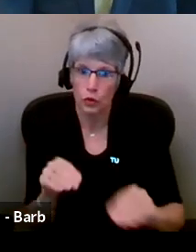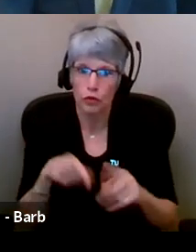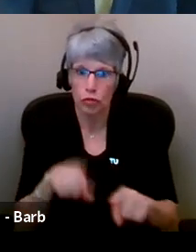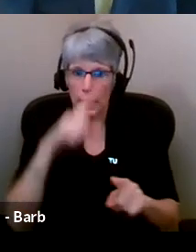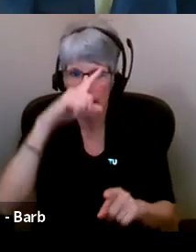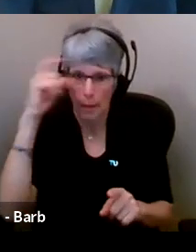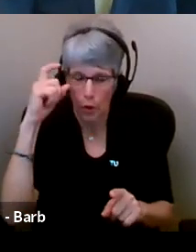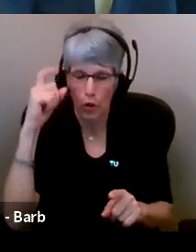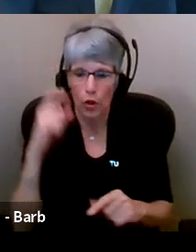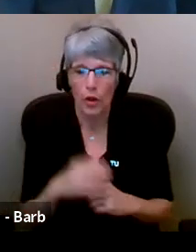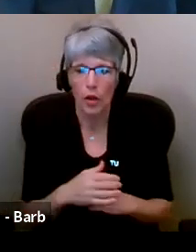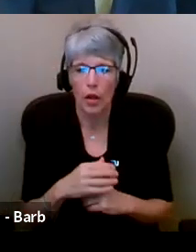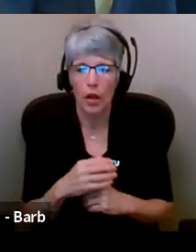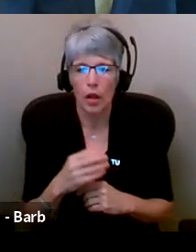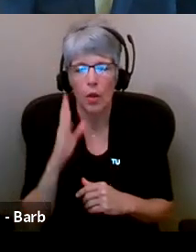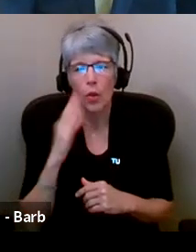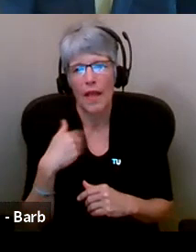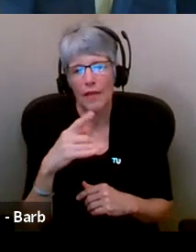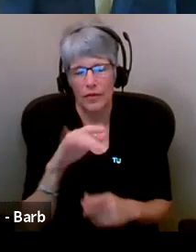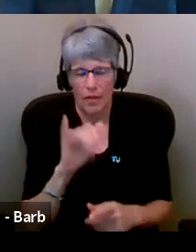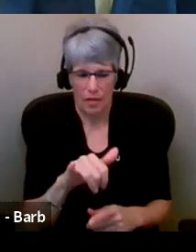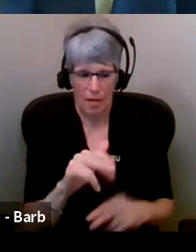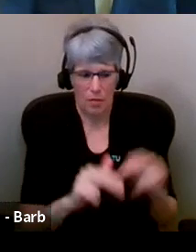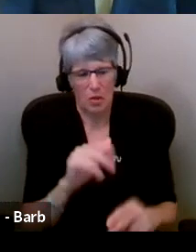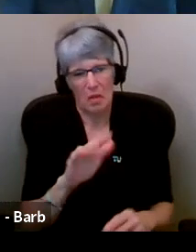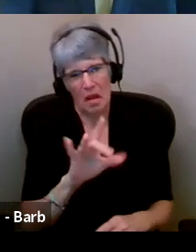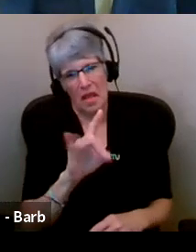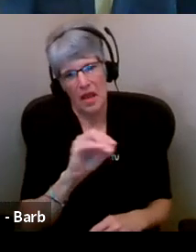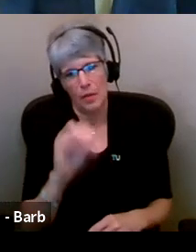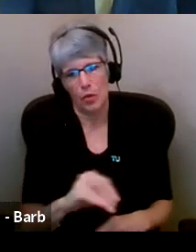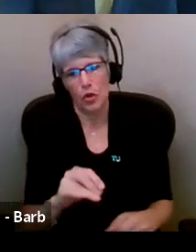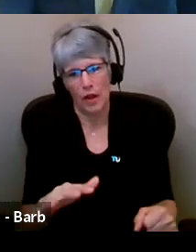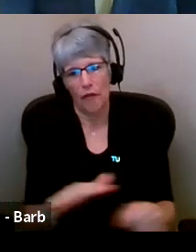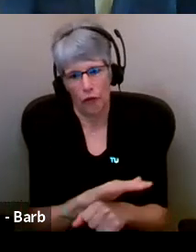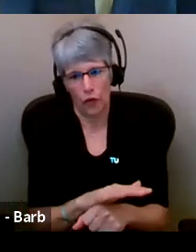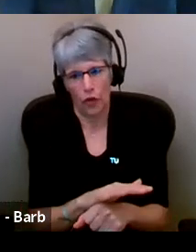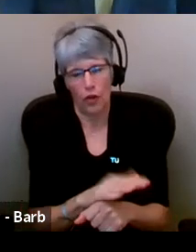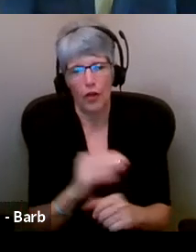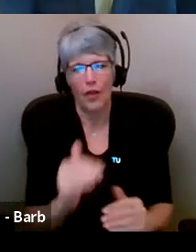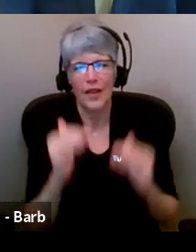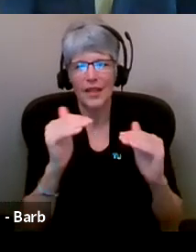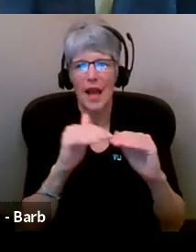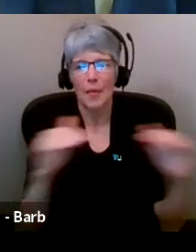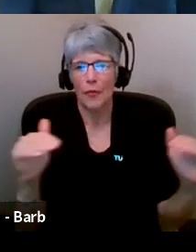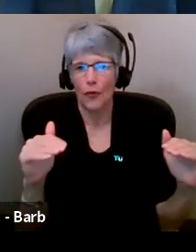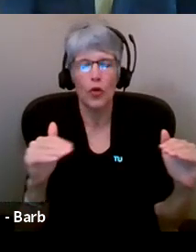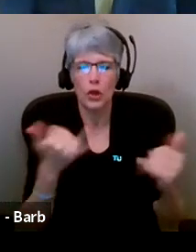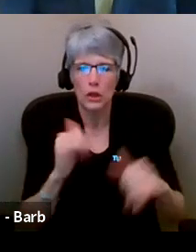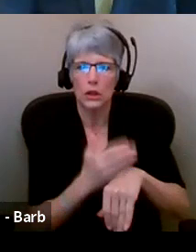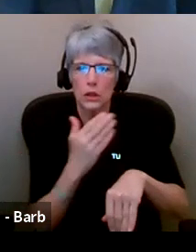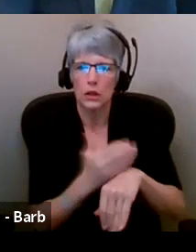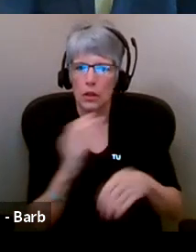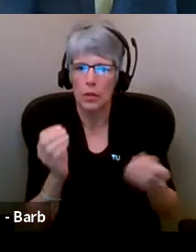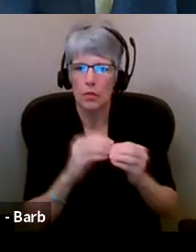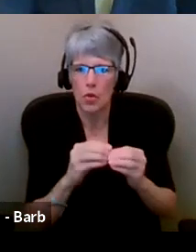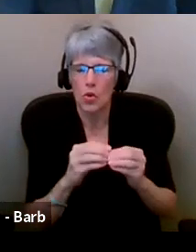almost, I would say about 80% of that building occupied. It's a little work that needs to be done on the roof, so the top floor is not going to be occupied. And the